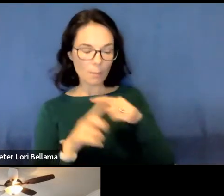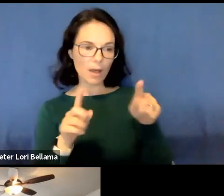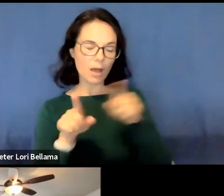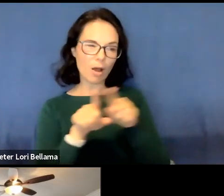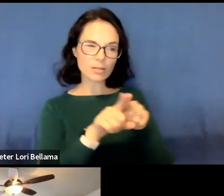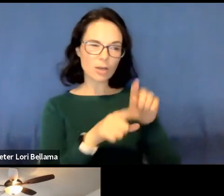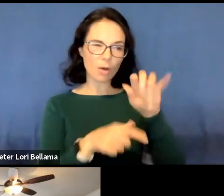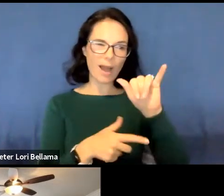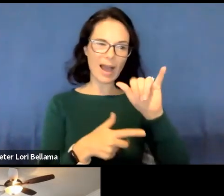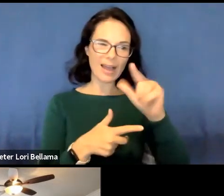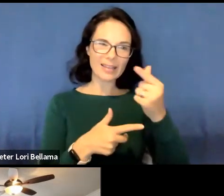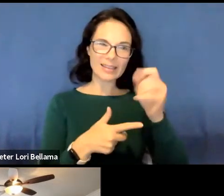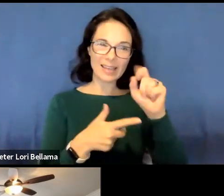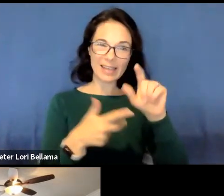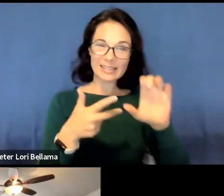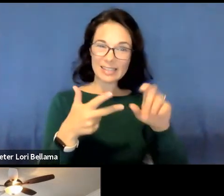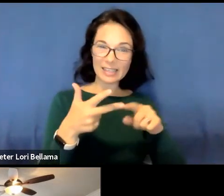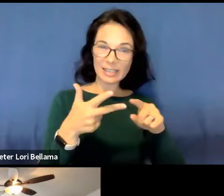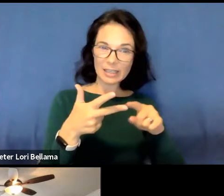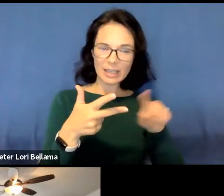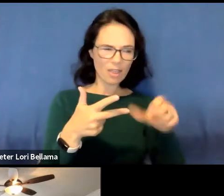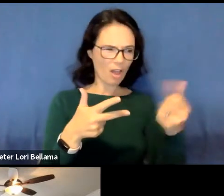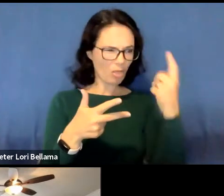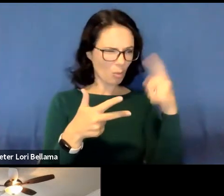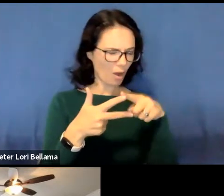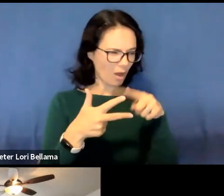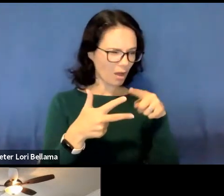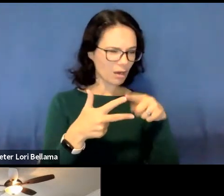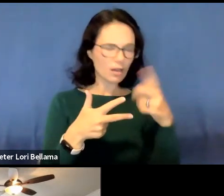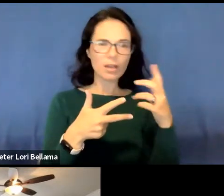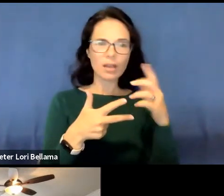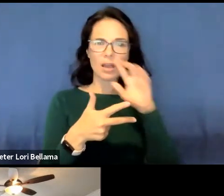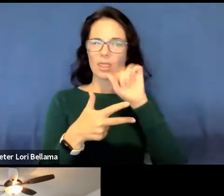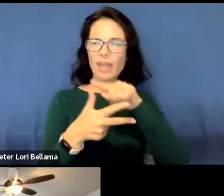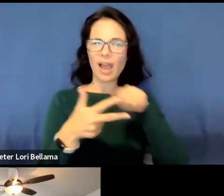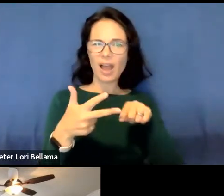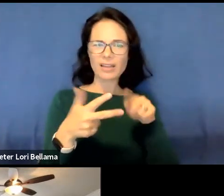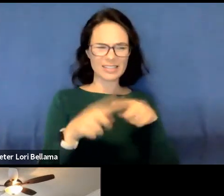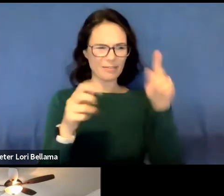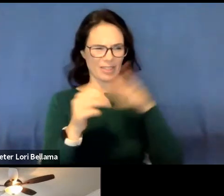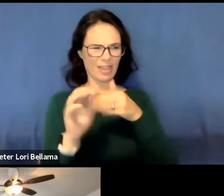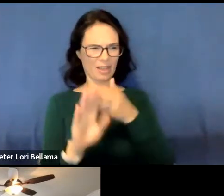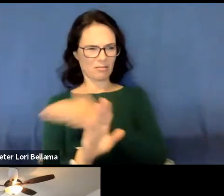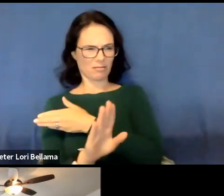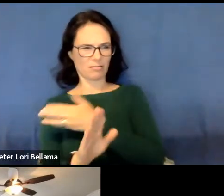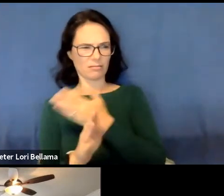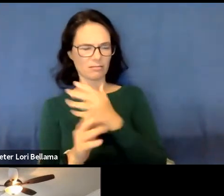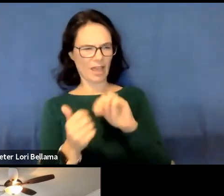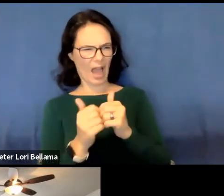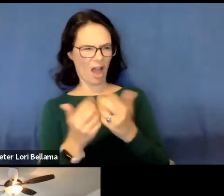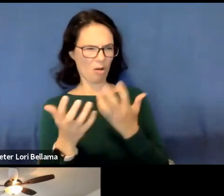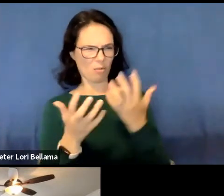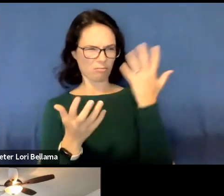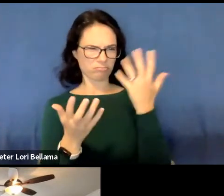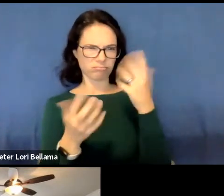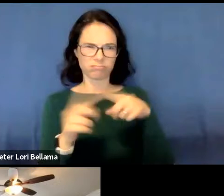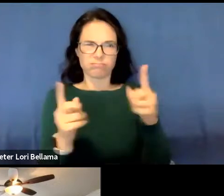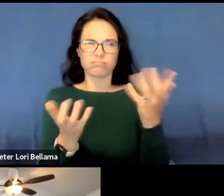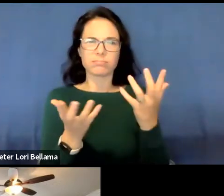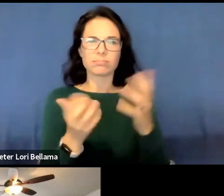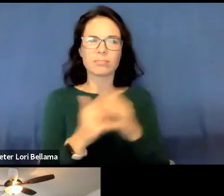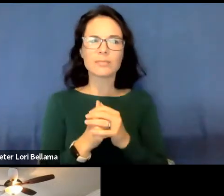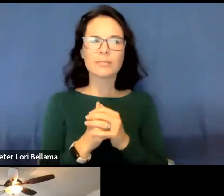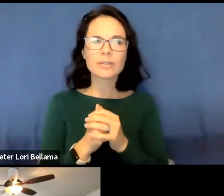Agetzi and the other one. How is that different from what we've been doing previously? So